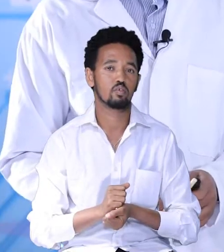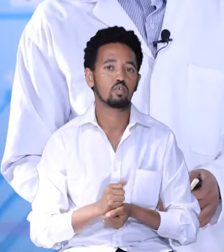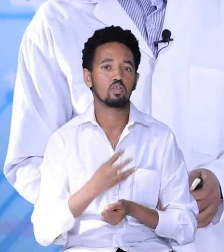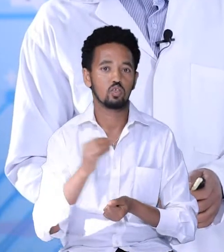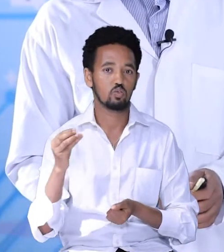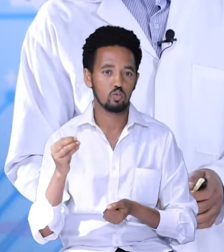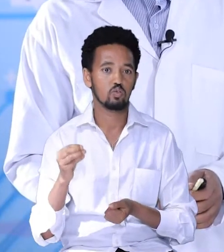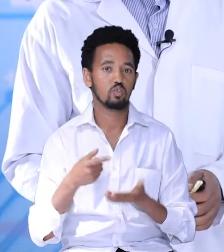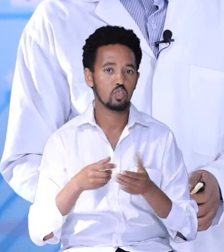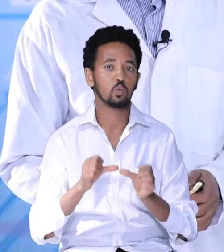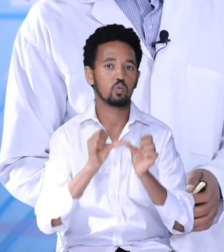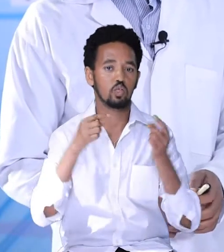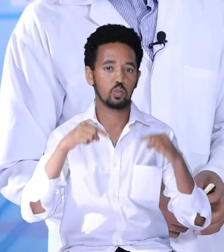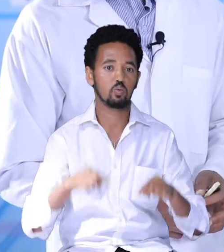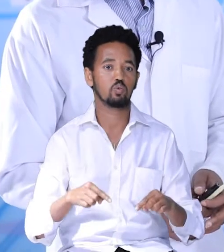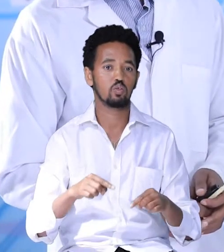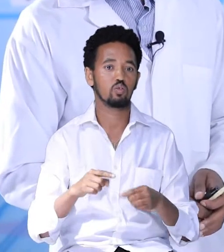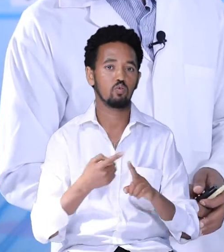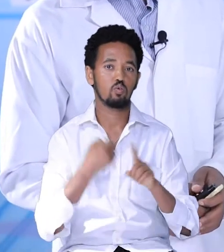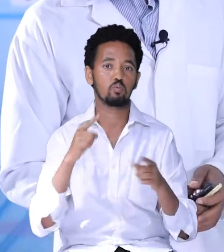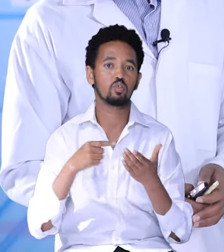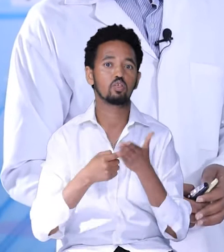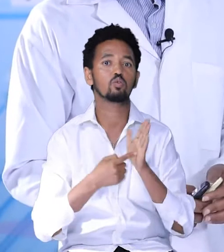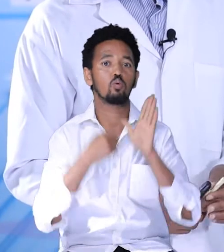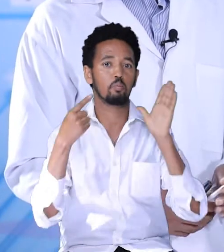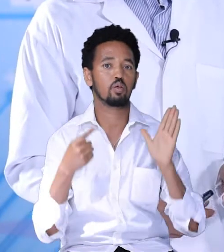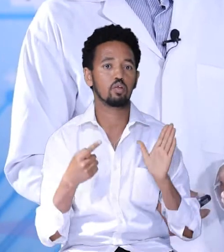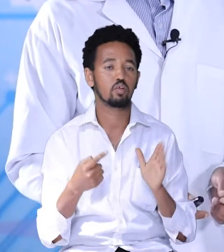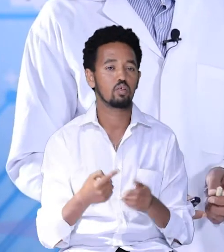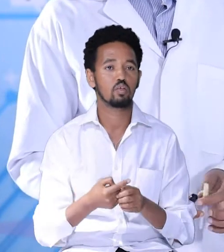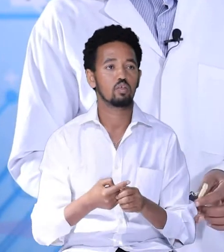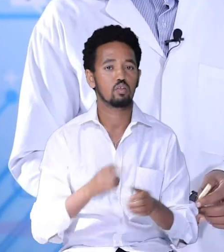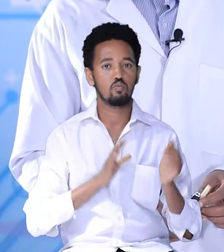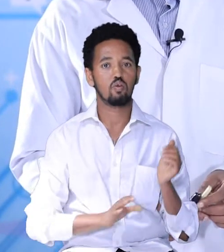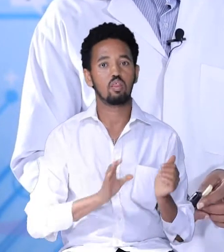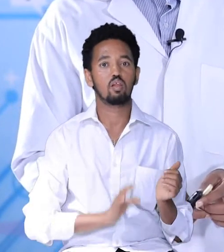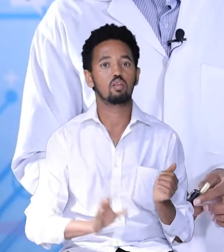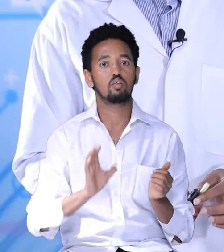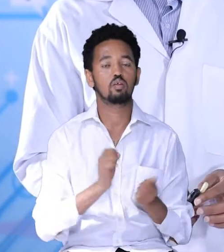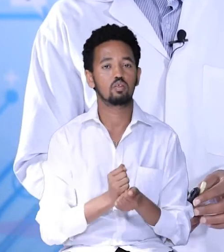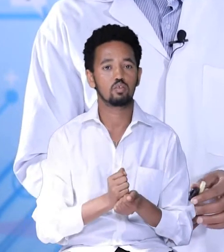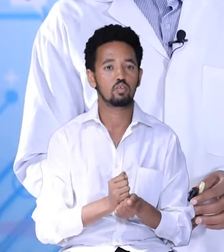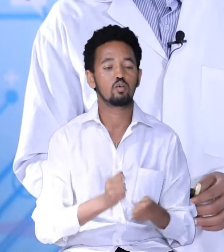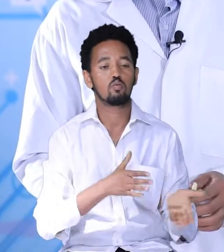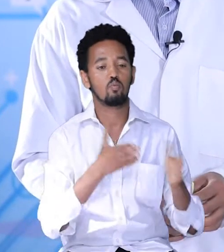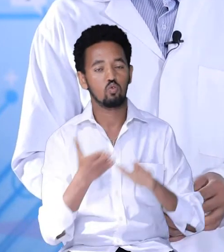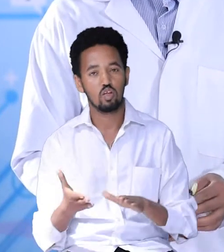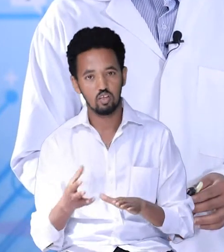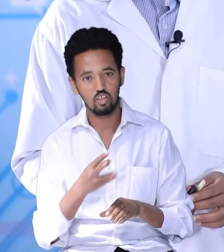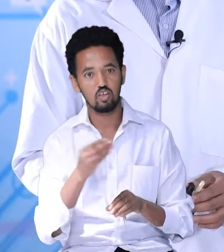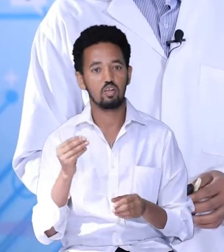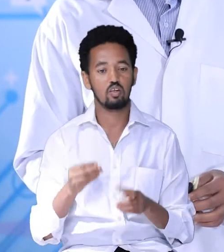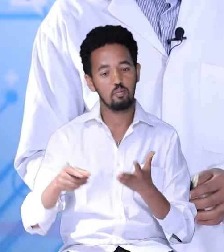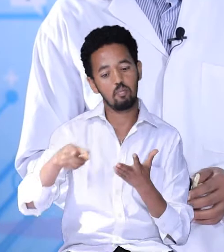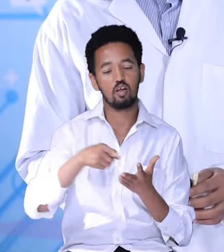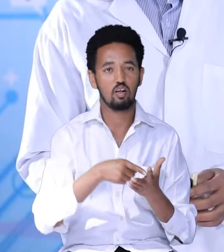So, let's continue today from this topic, the fertility, mortality, and the